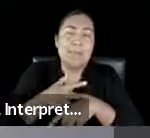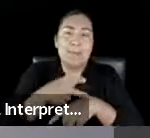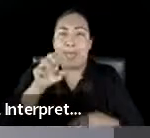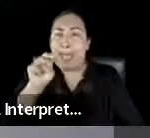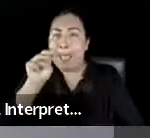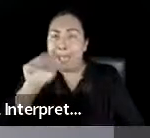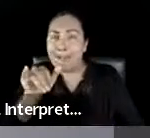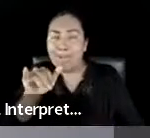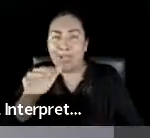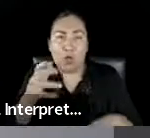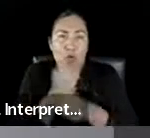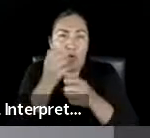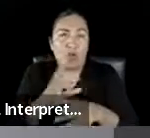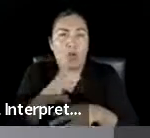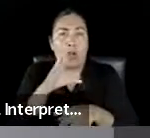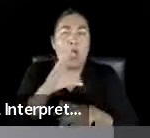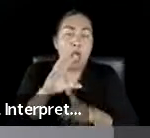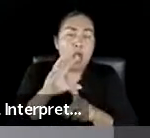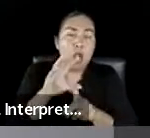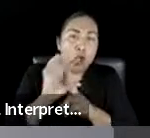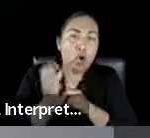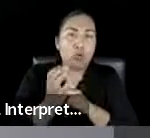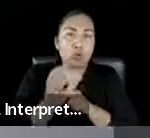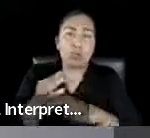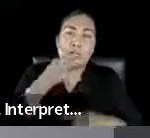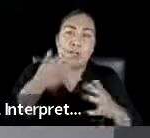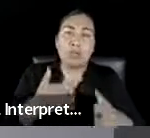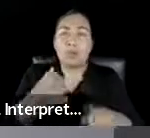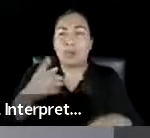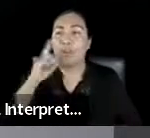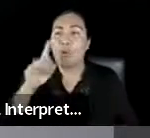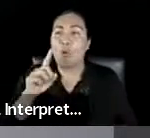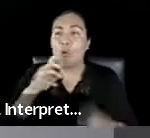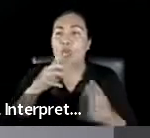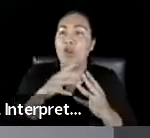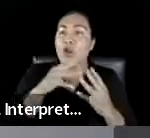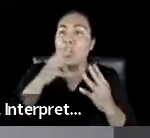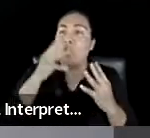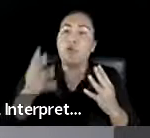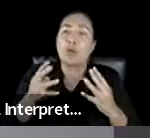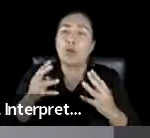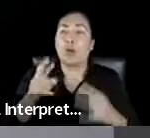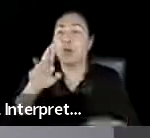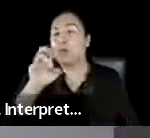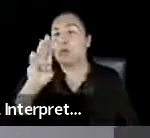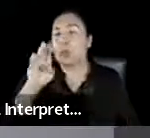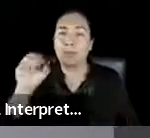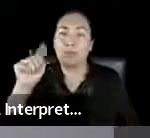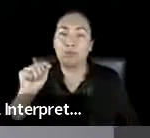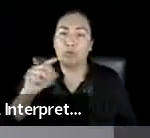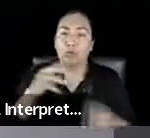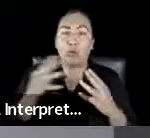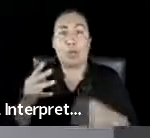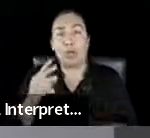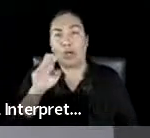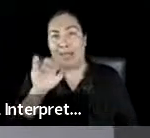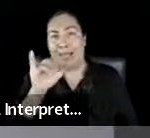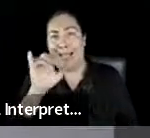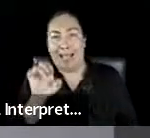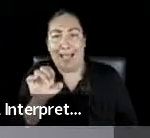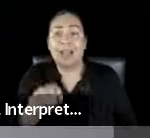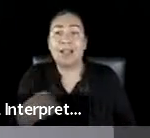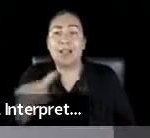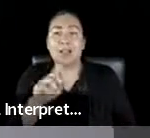and culture expert on Netflix reboot of Queer Eye, supporting guests with empathy and care on the show to improve their self-esteem, their mental health,